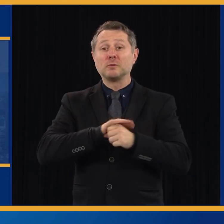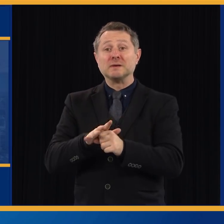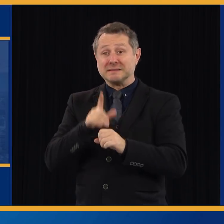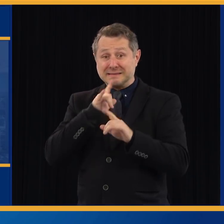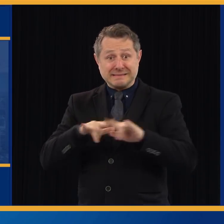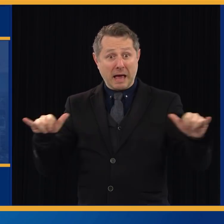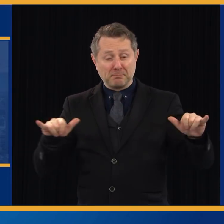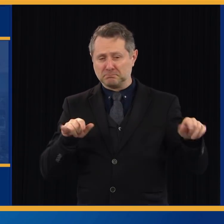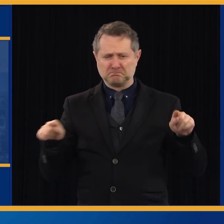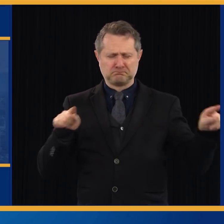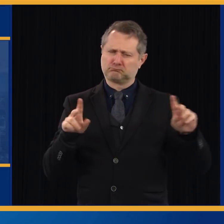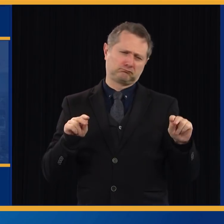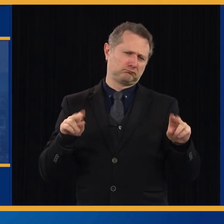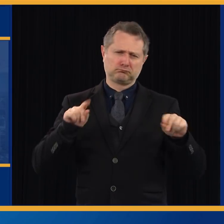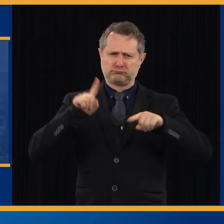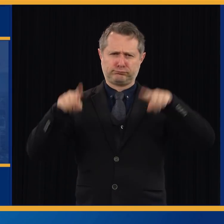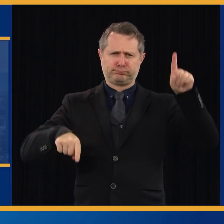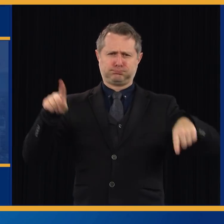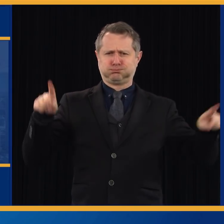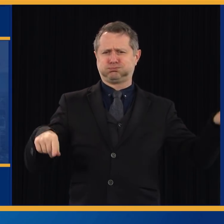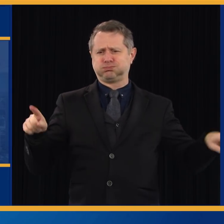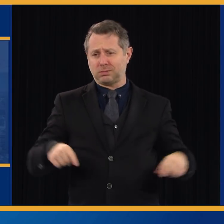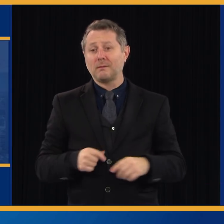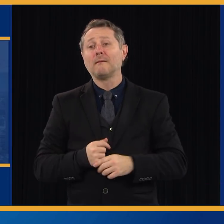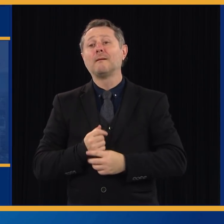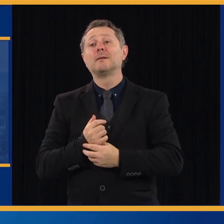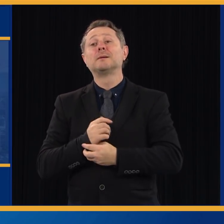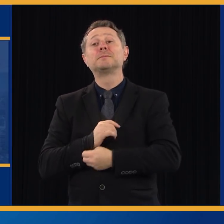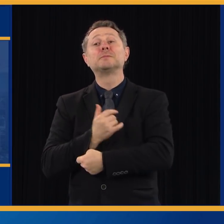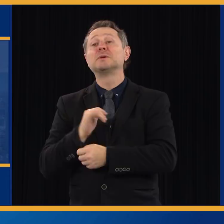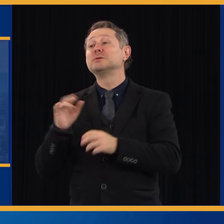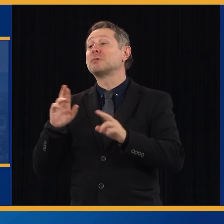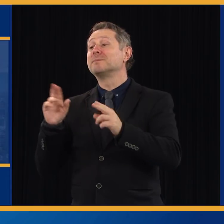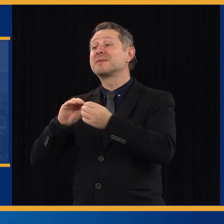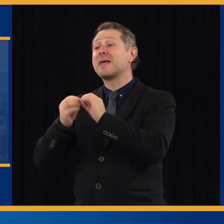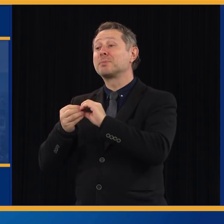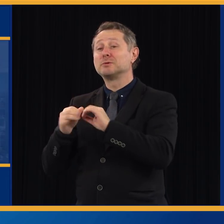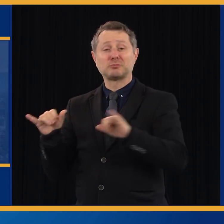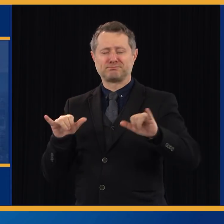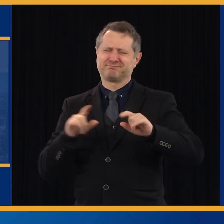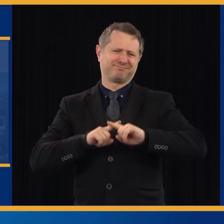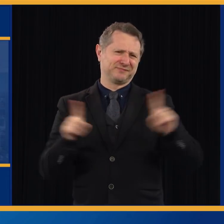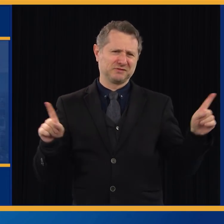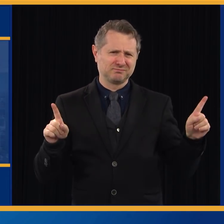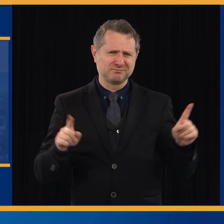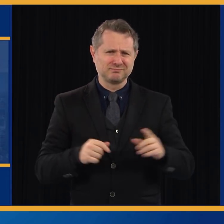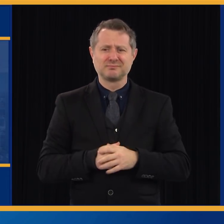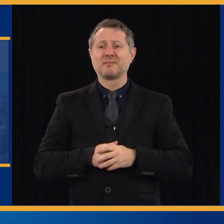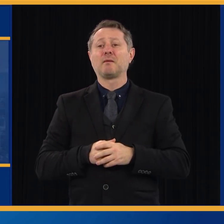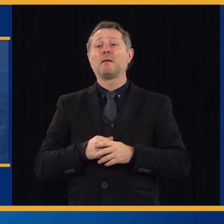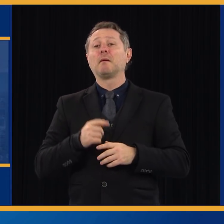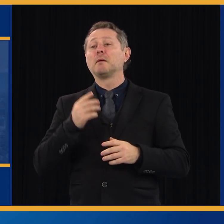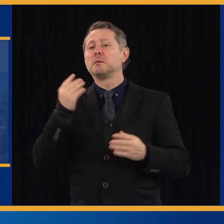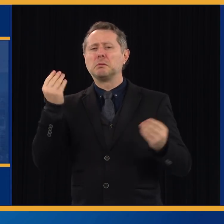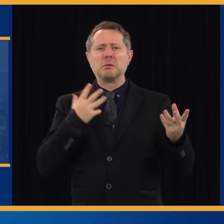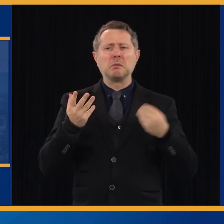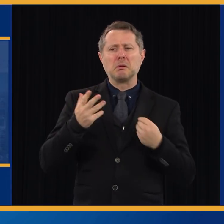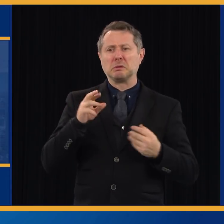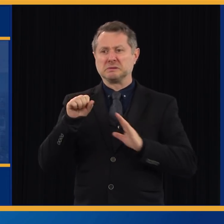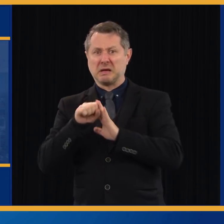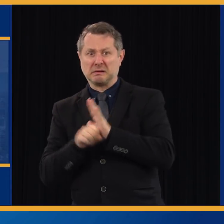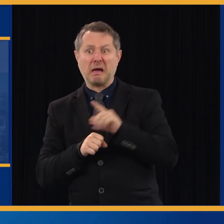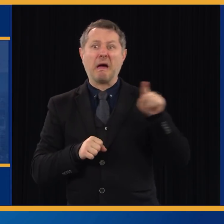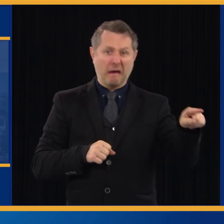rate. So you hear about different states in the country, and when they're going to hit